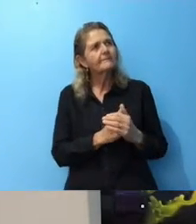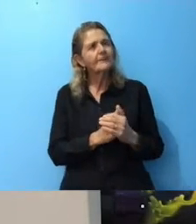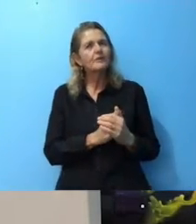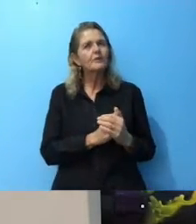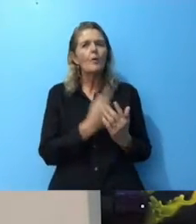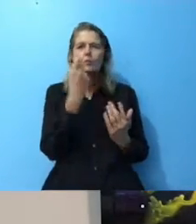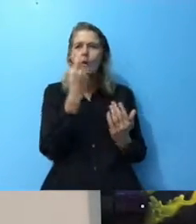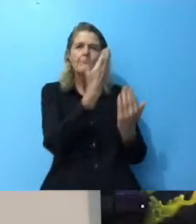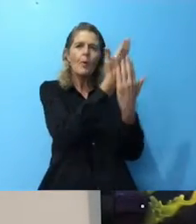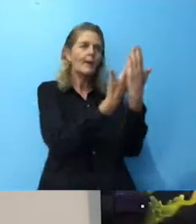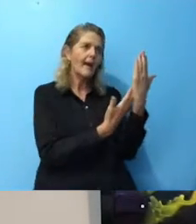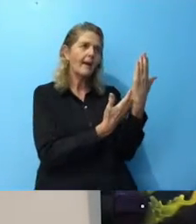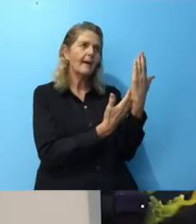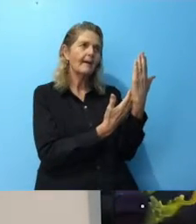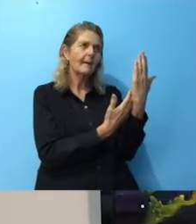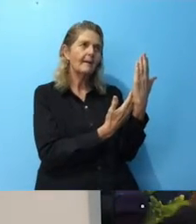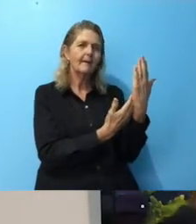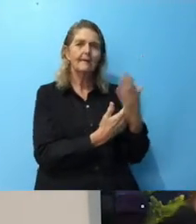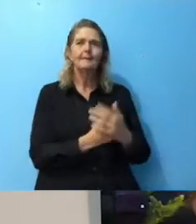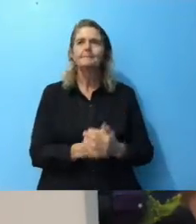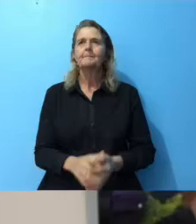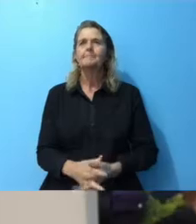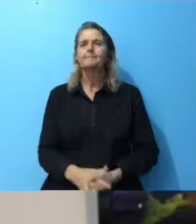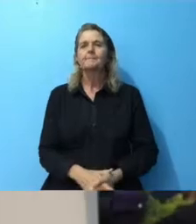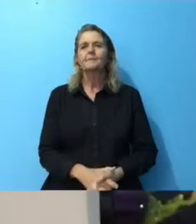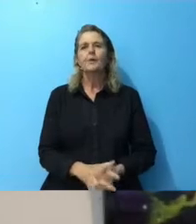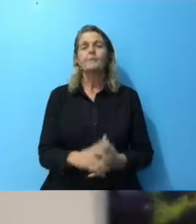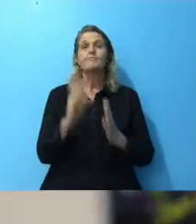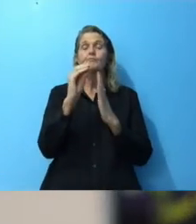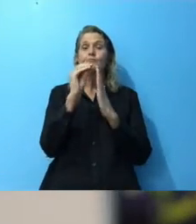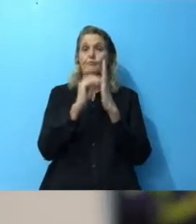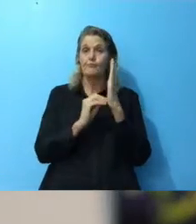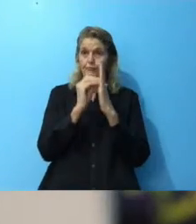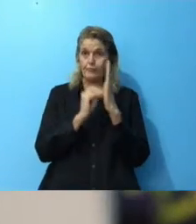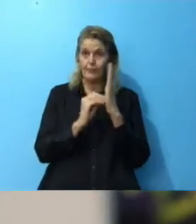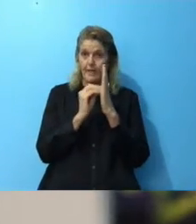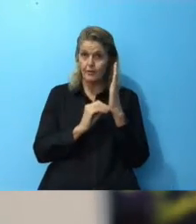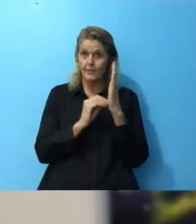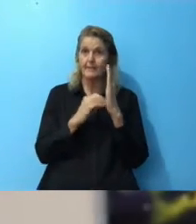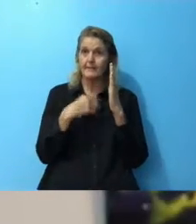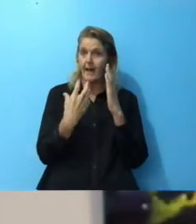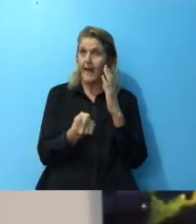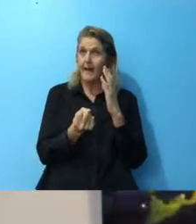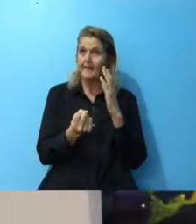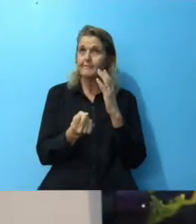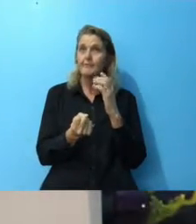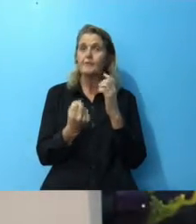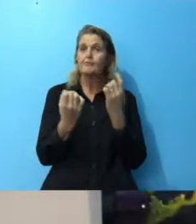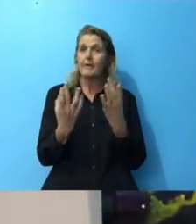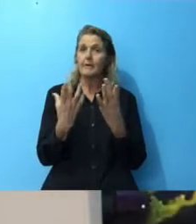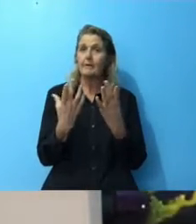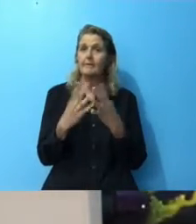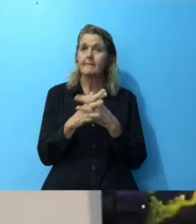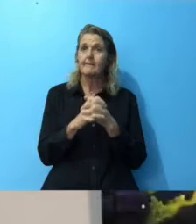other layer. So I'm going to grab my paintbrushes and I'm going to